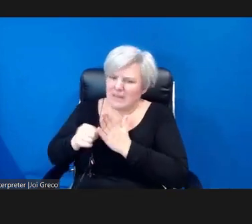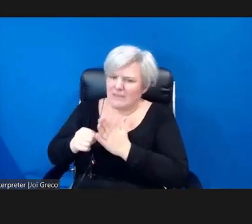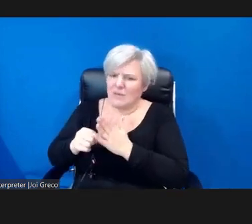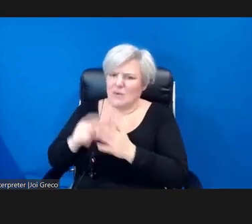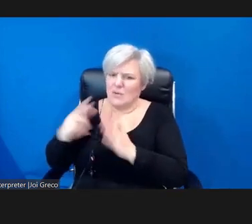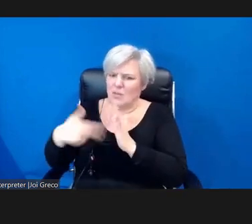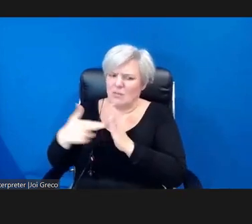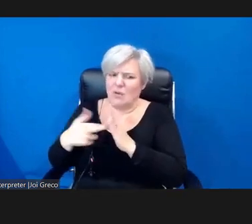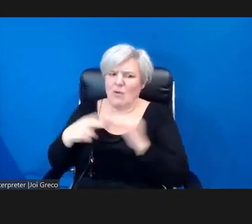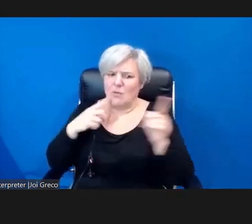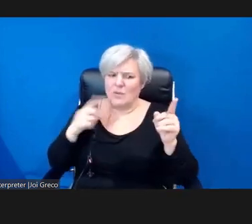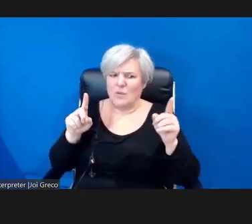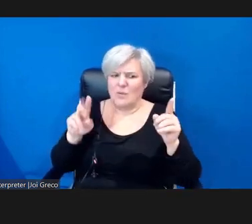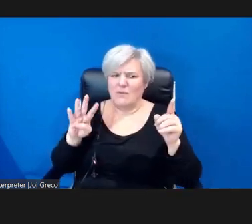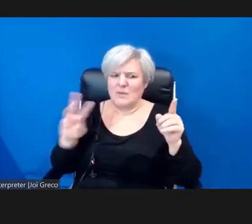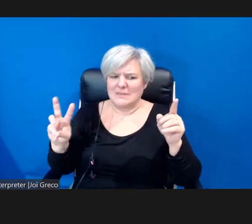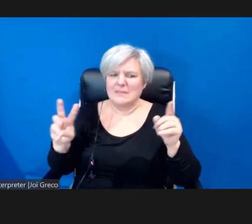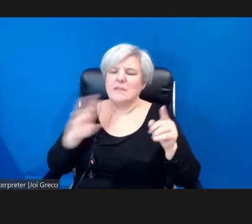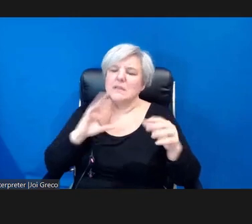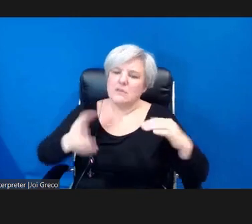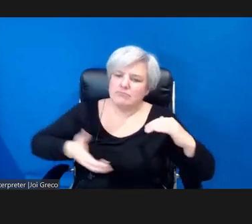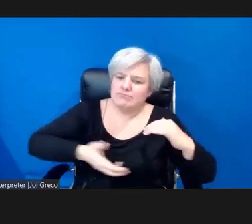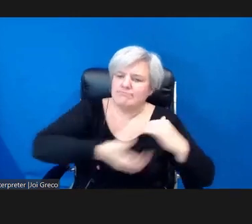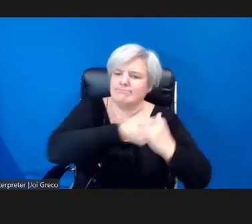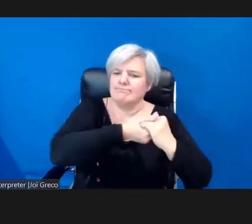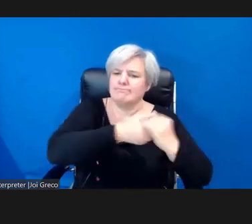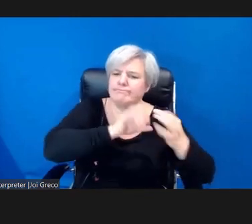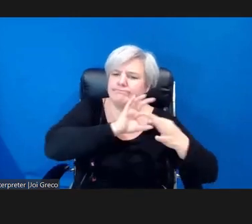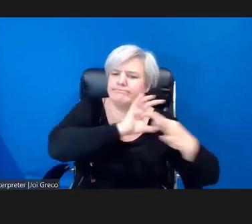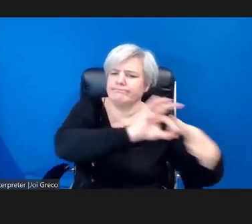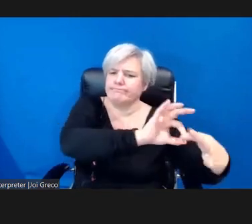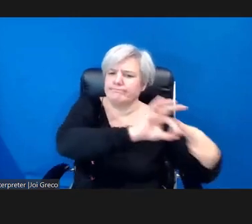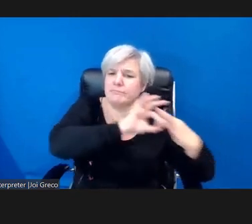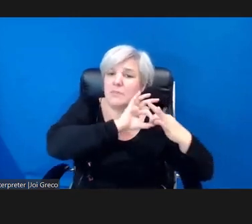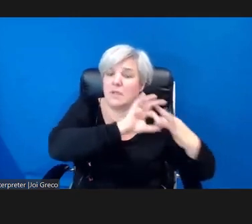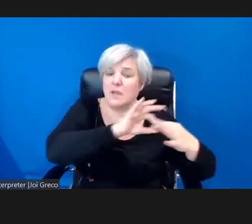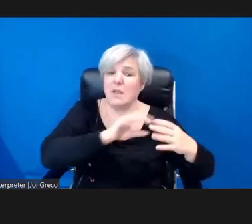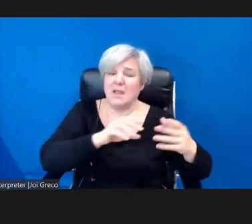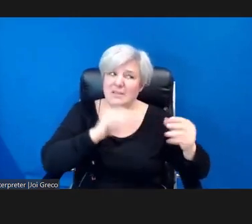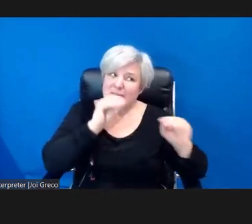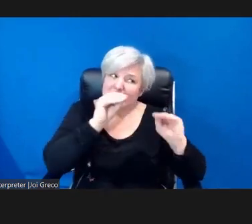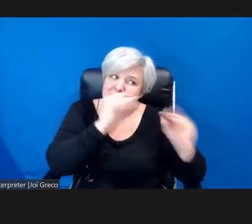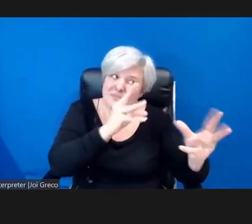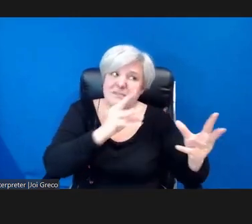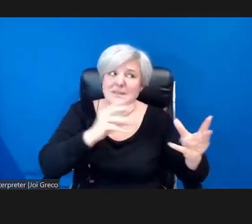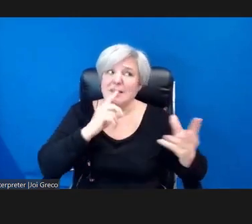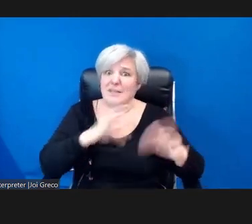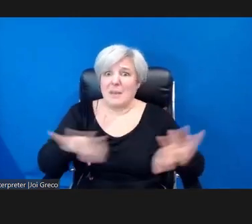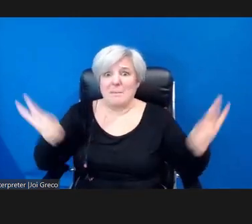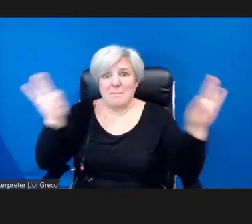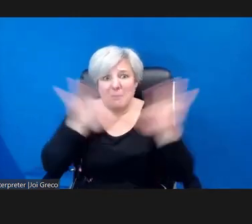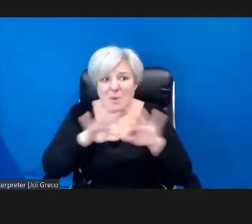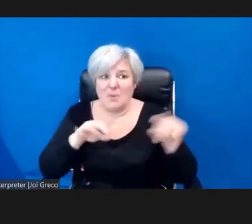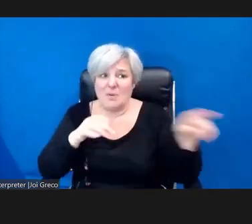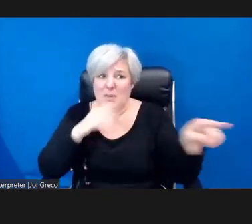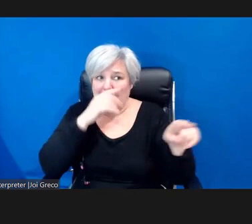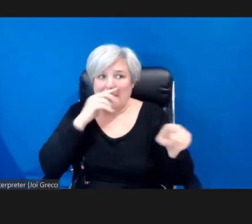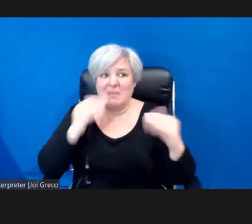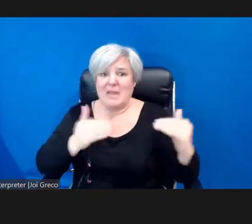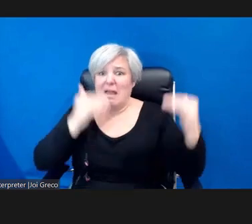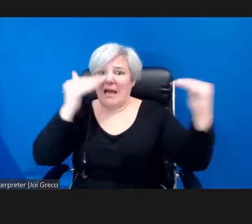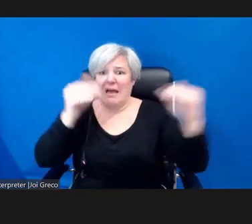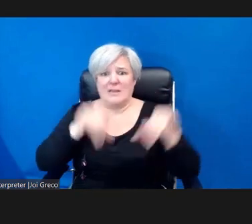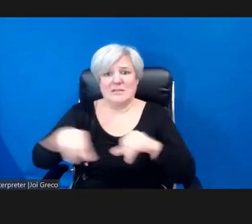136. You've begun building a collaborative partnership and have conveyed the importance of providing the highest standard of care